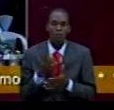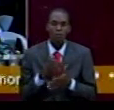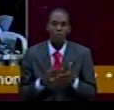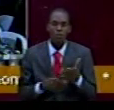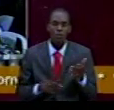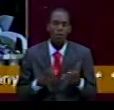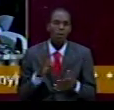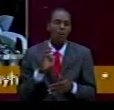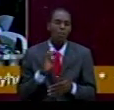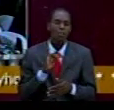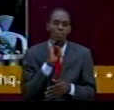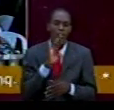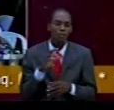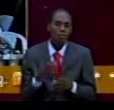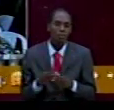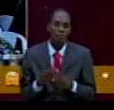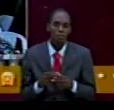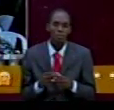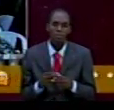Ayoka.